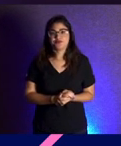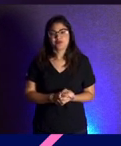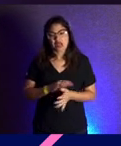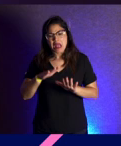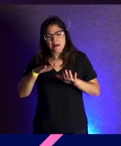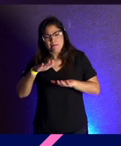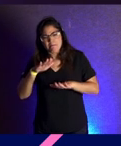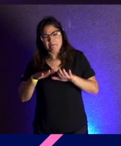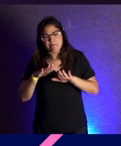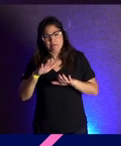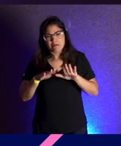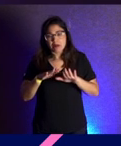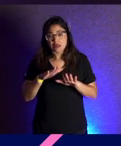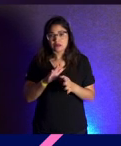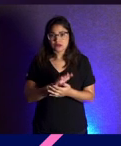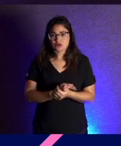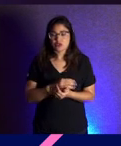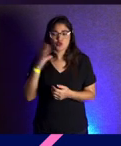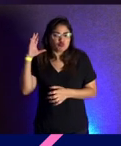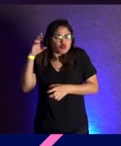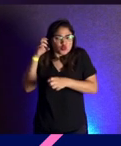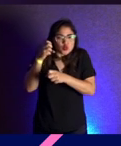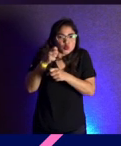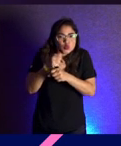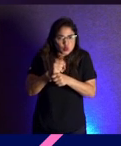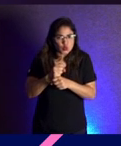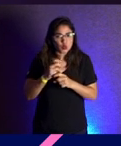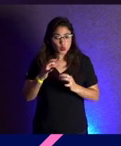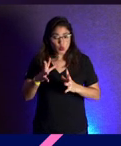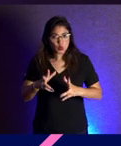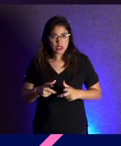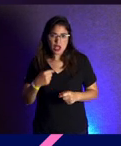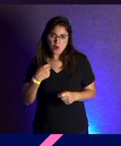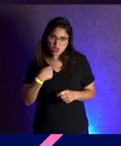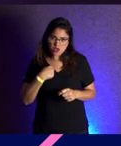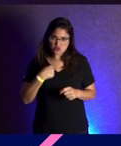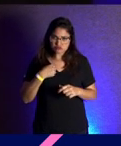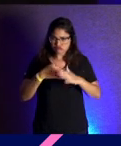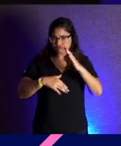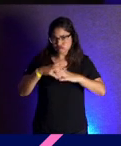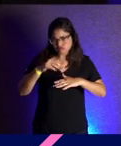I'm a Bayesian statistician. How many people in here know what Bayesian is?